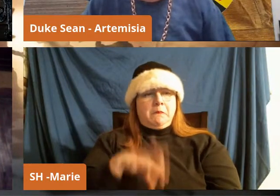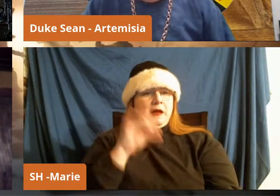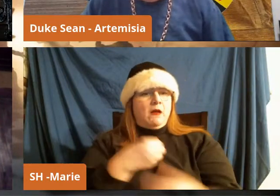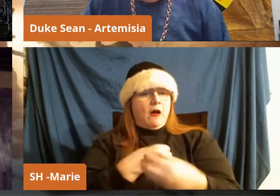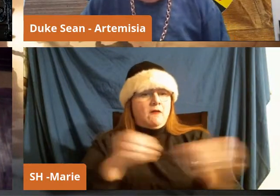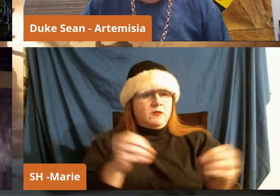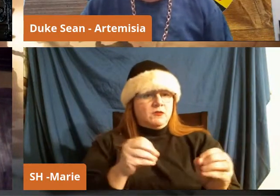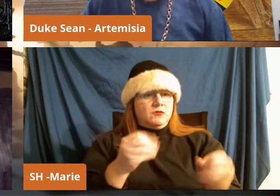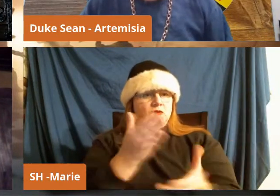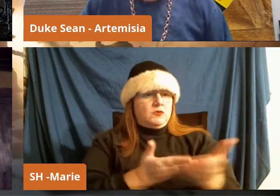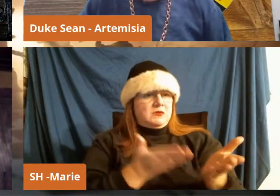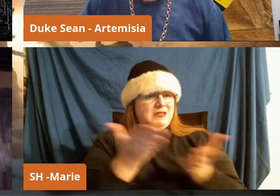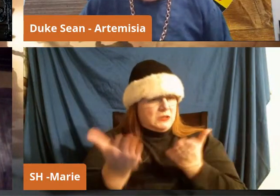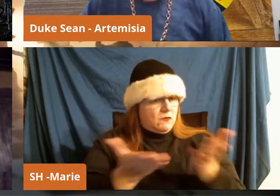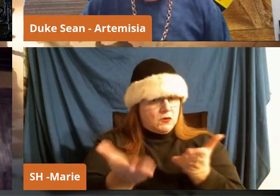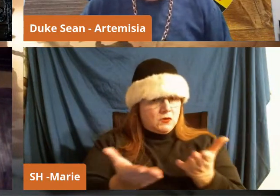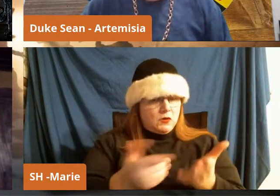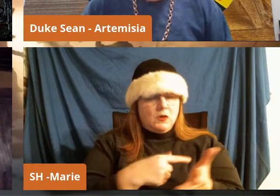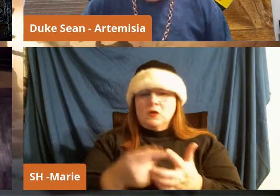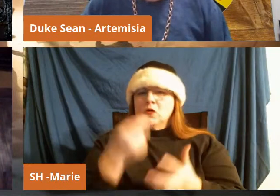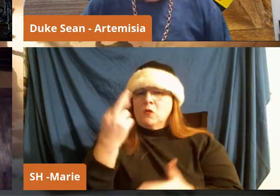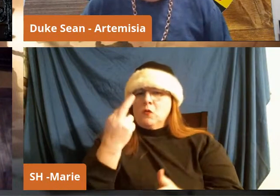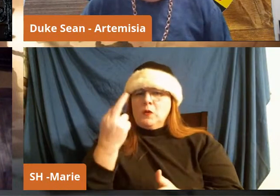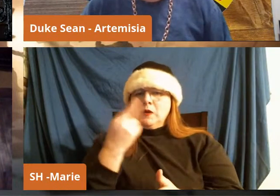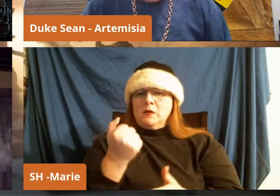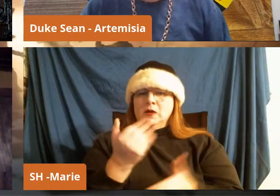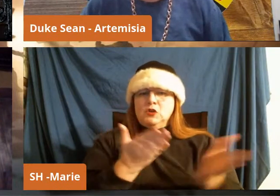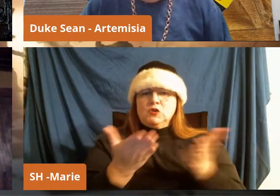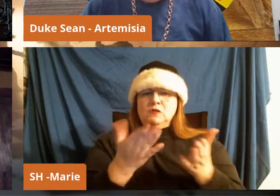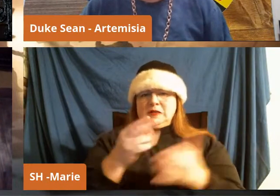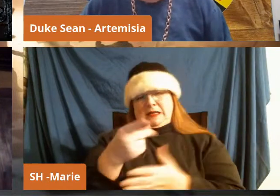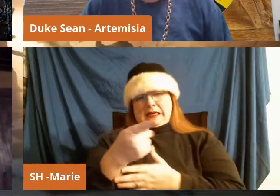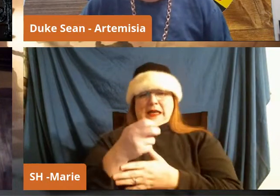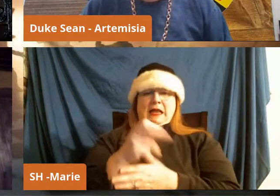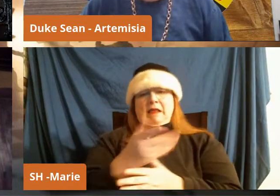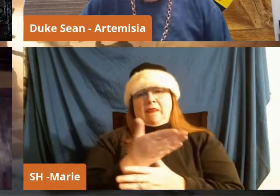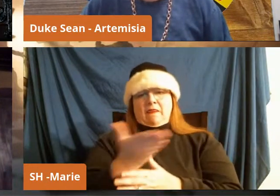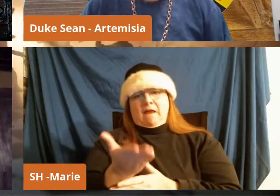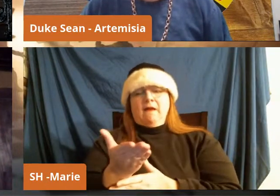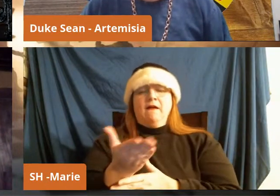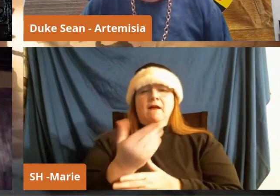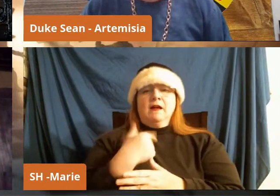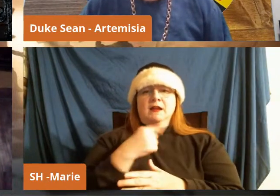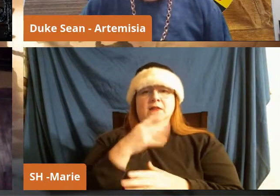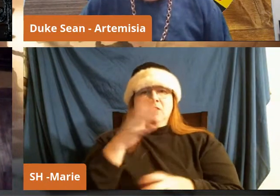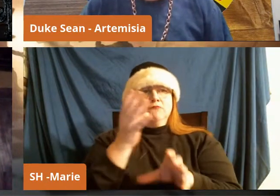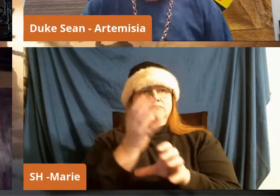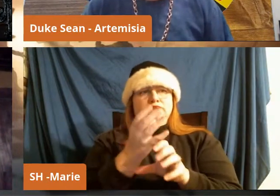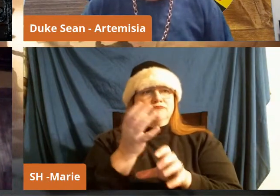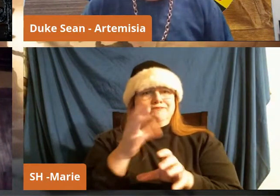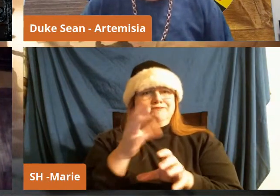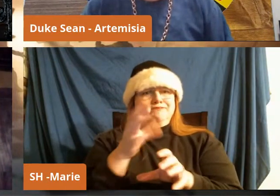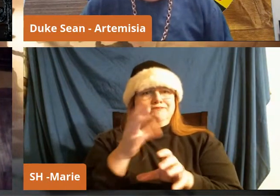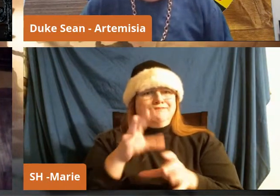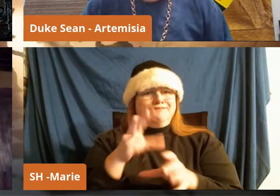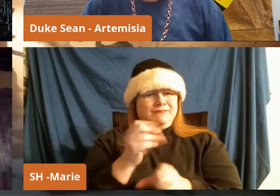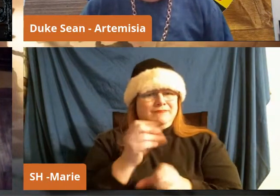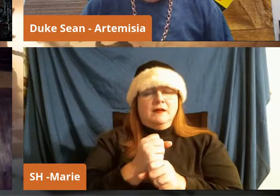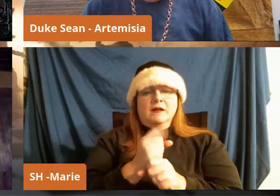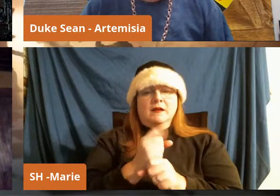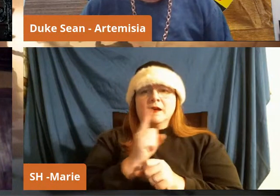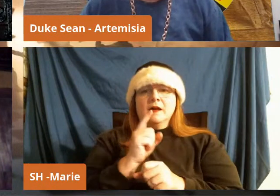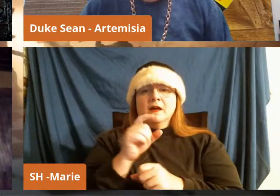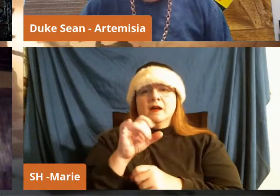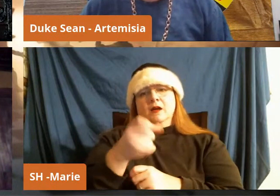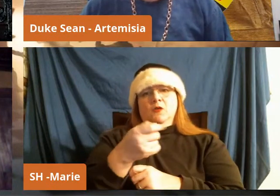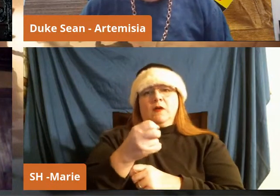service or do something. And there was never really the service geek thing, just never really grabbed him. But it turns out he's a graphic design